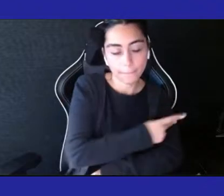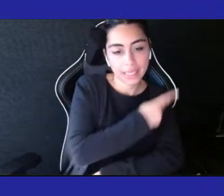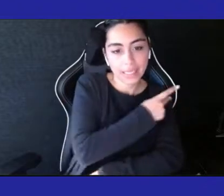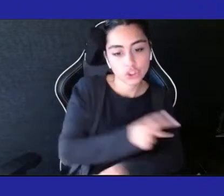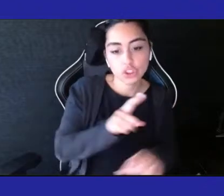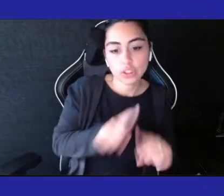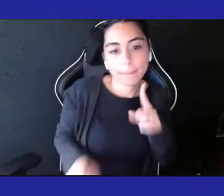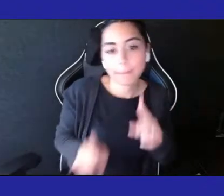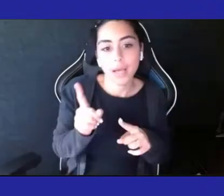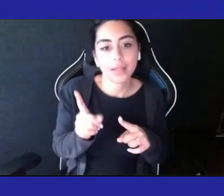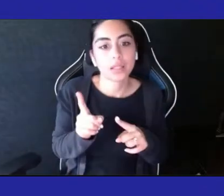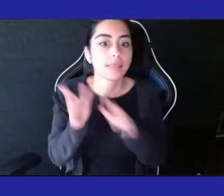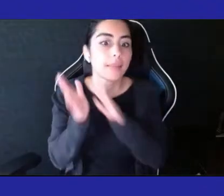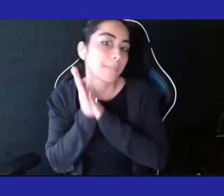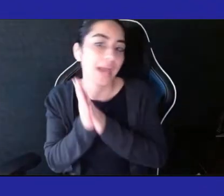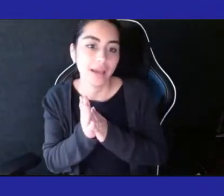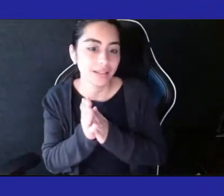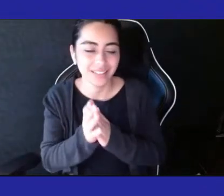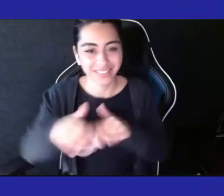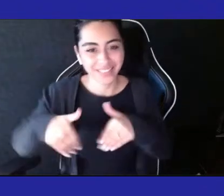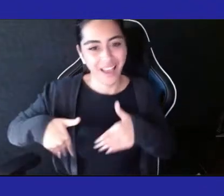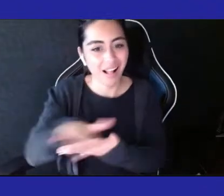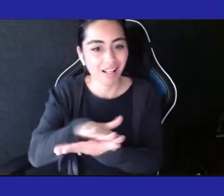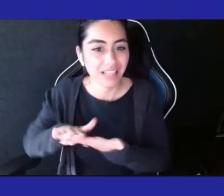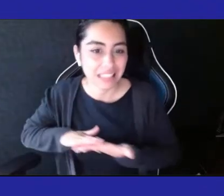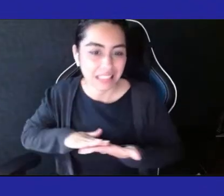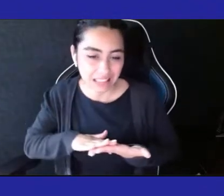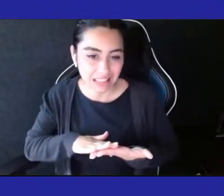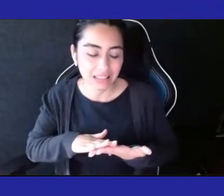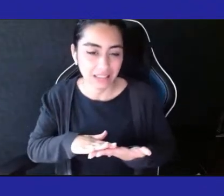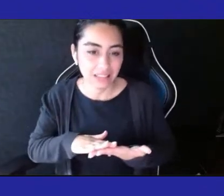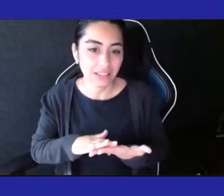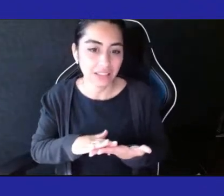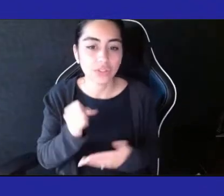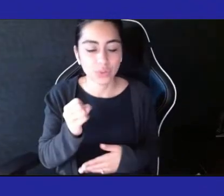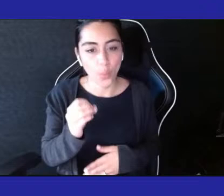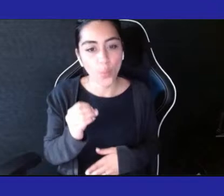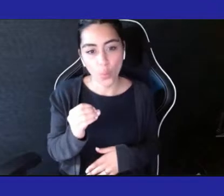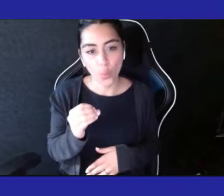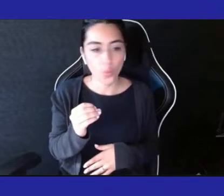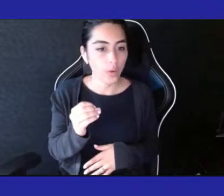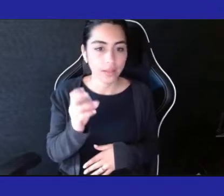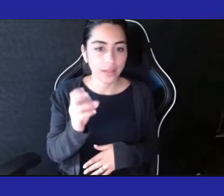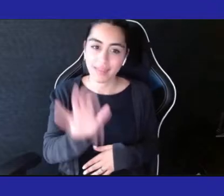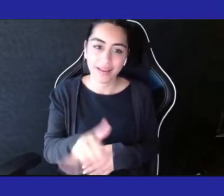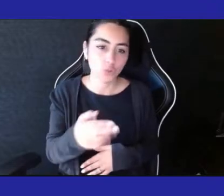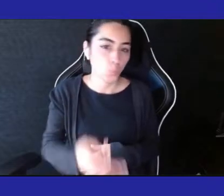yet. So it's way too high.